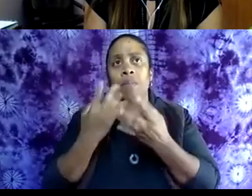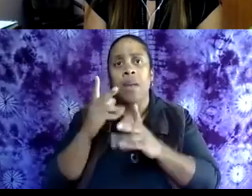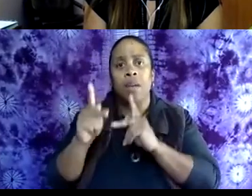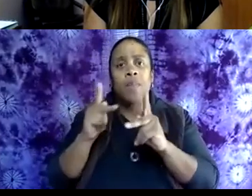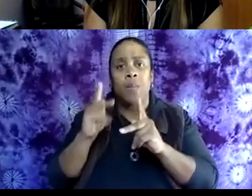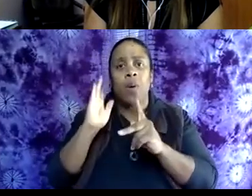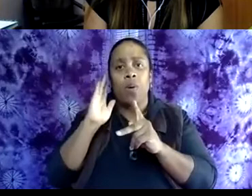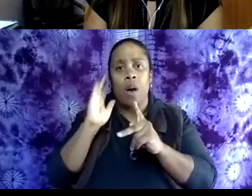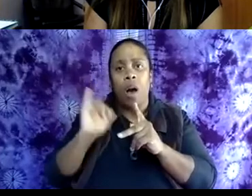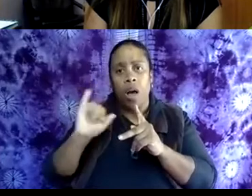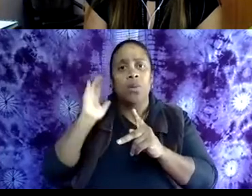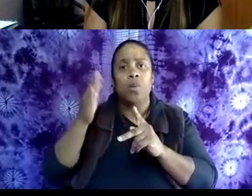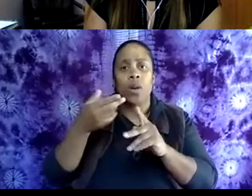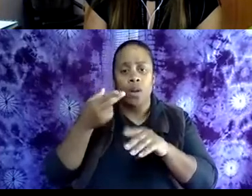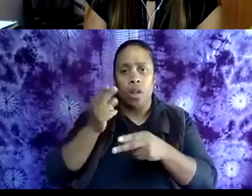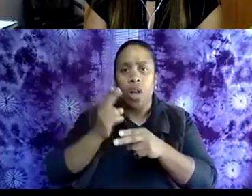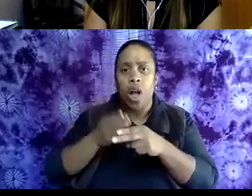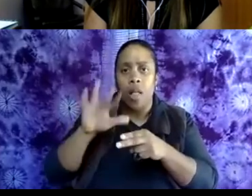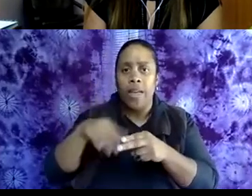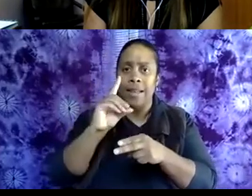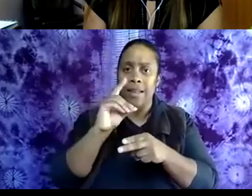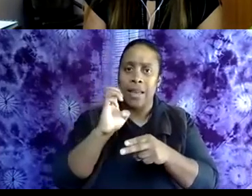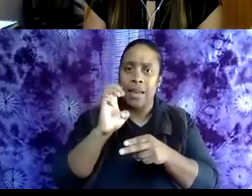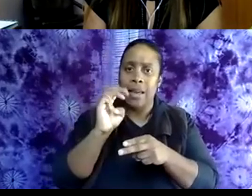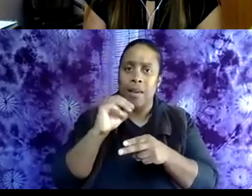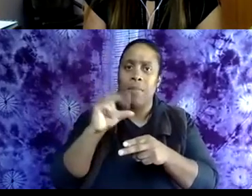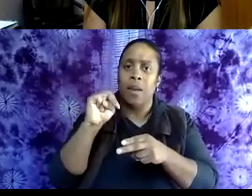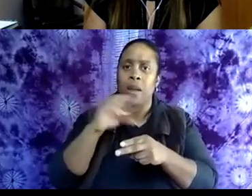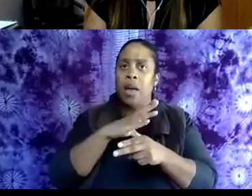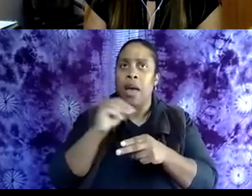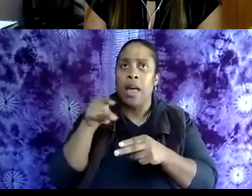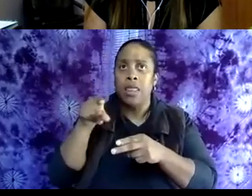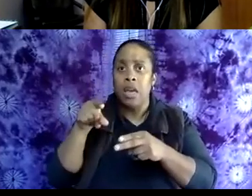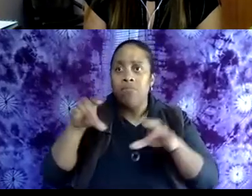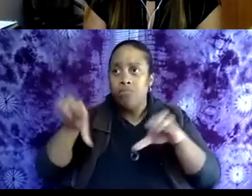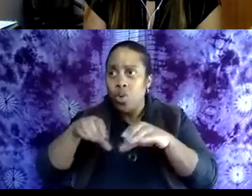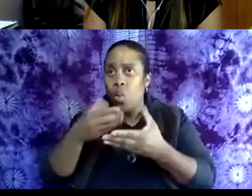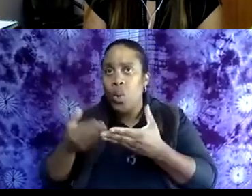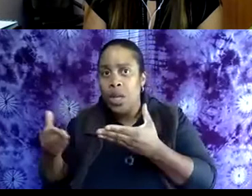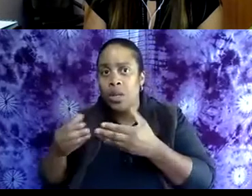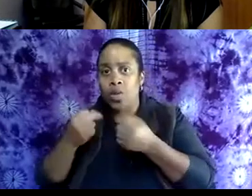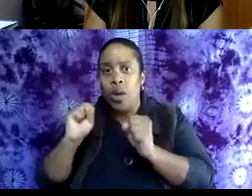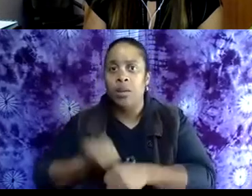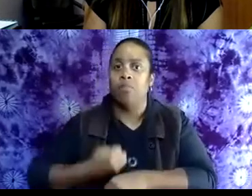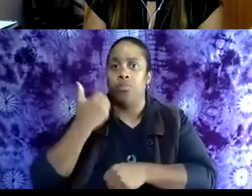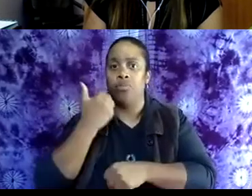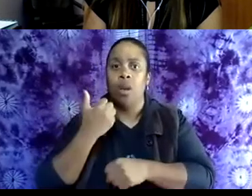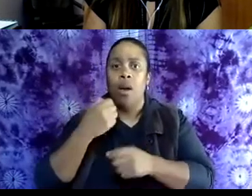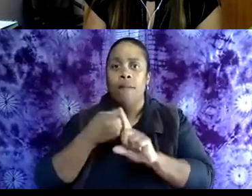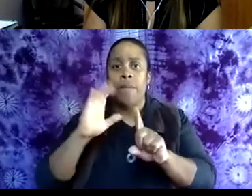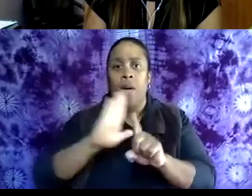who have had that experience, who have taken steps to clear that from their life. There are cultures in which this